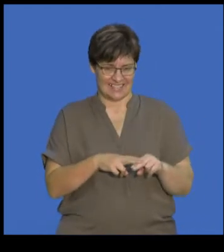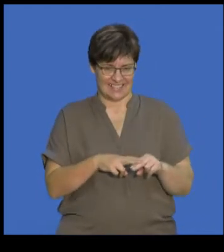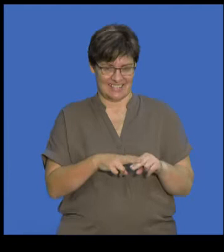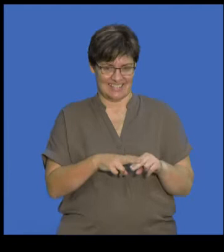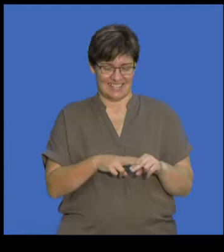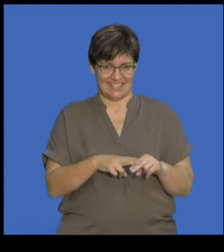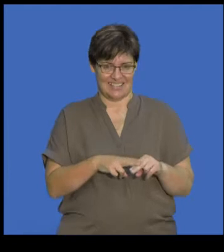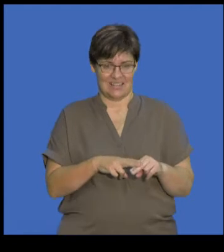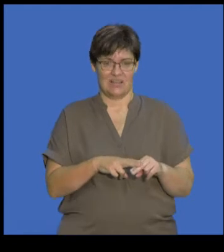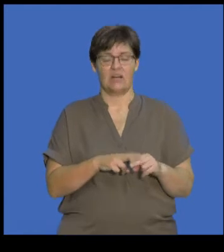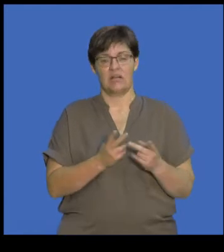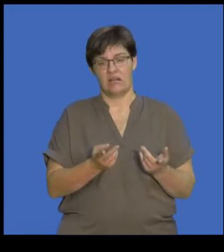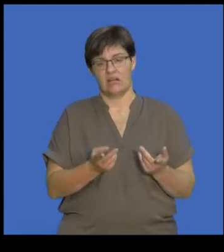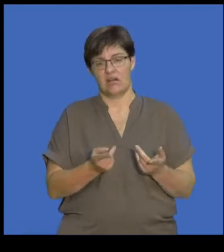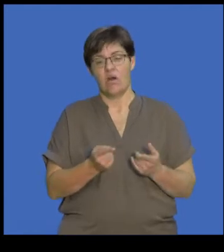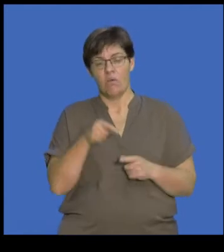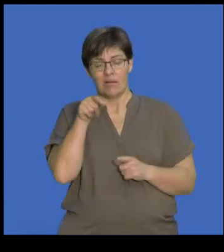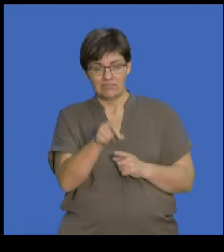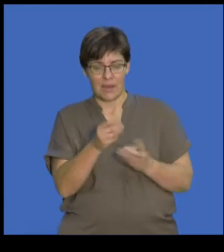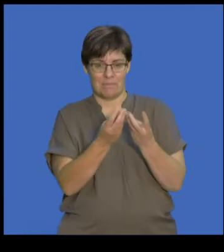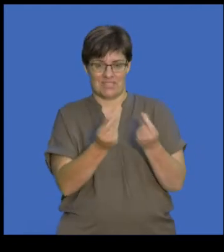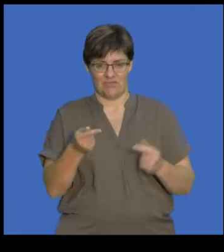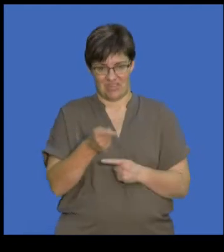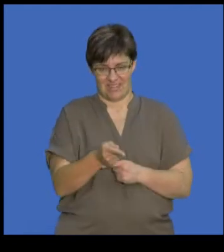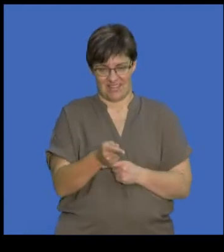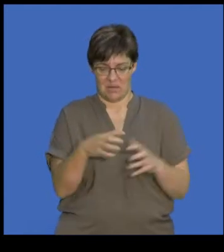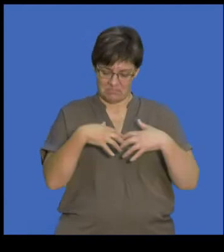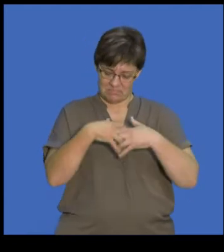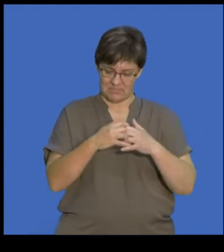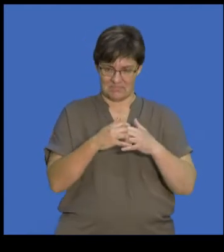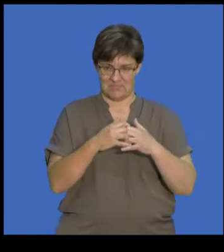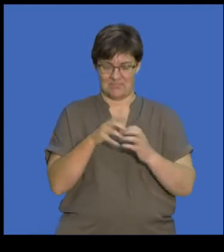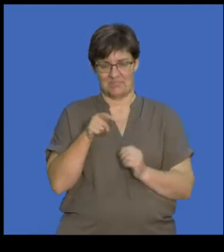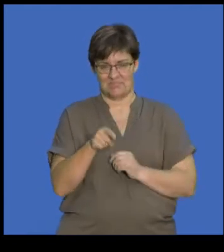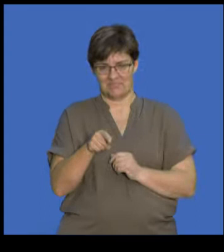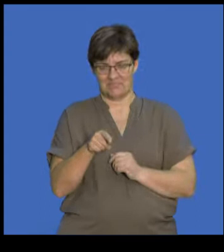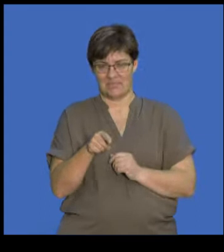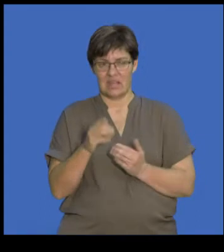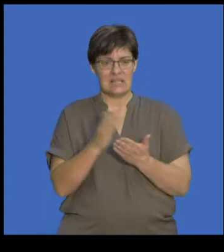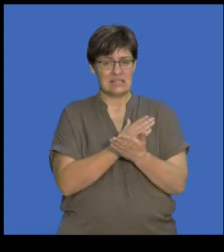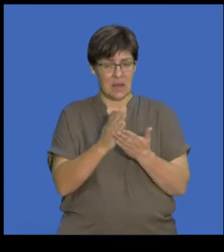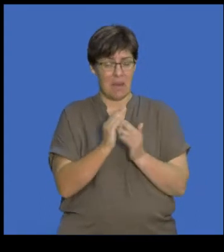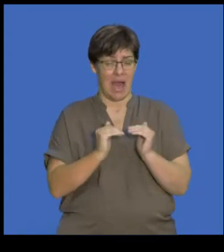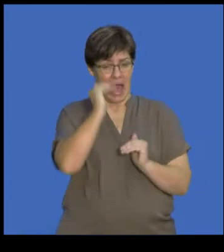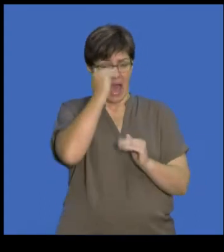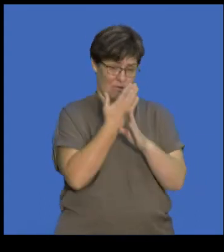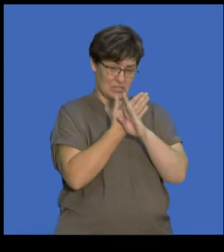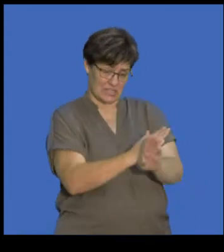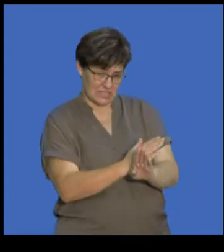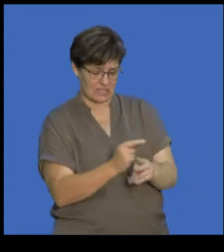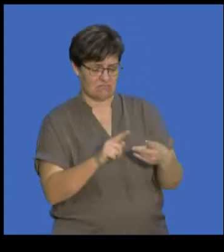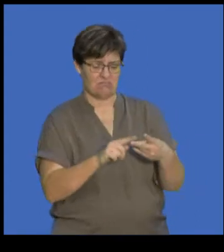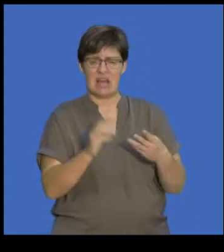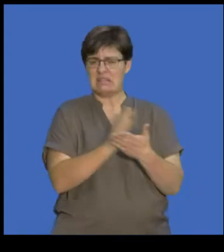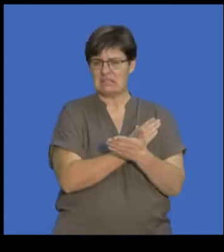nature of conductor or material that makes up that conductor. Some materials, they offer high resistance. Some they